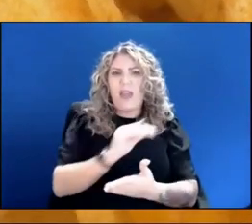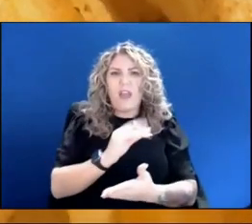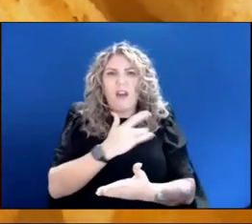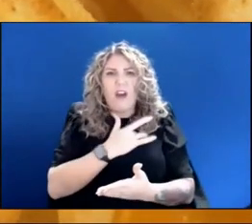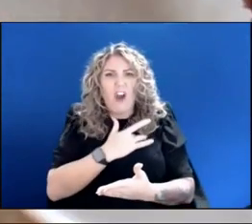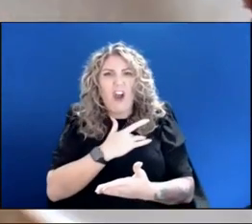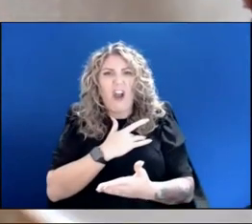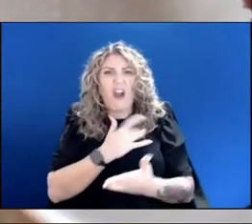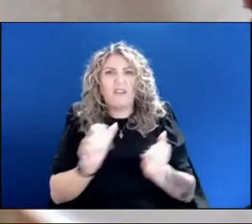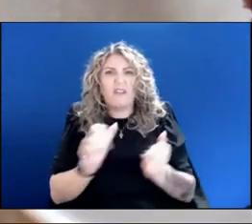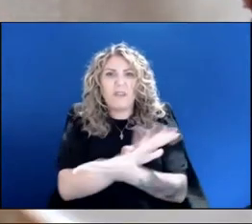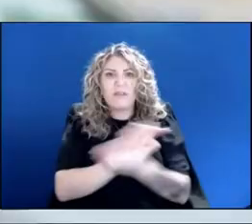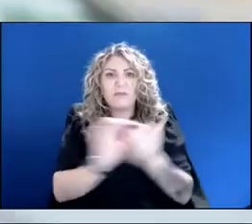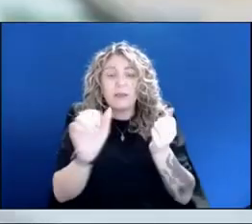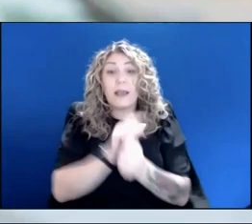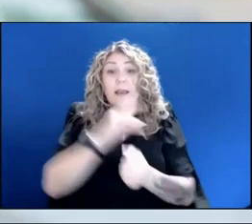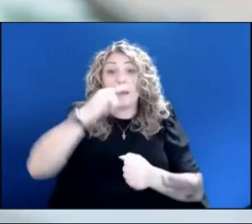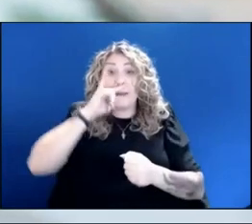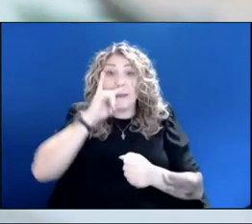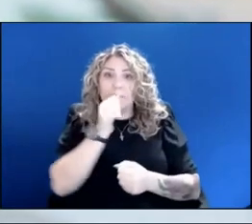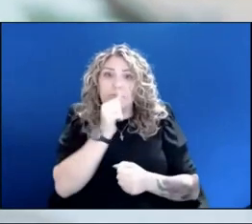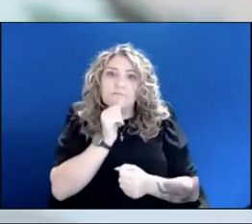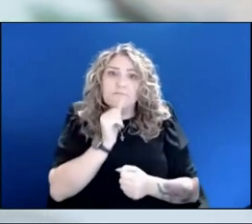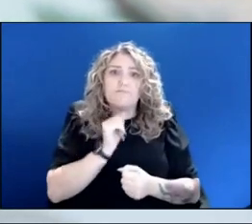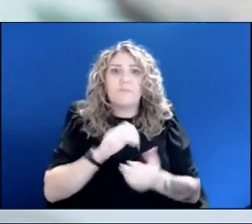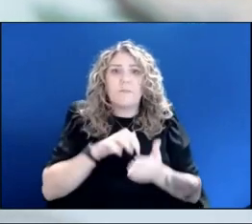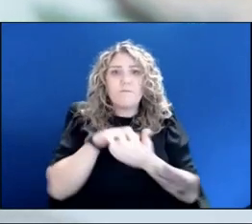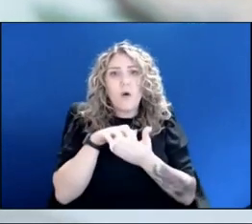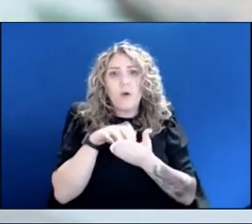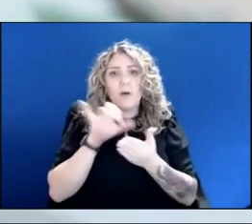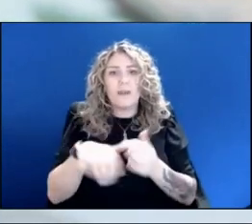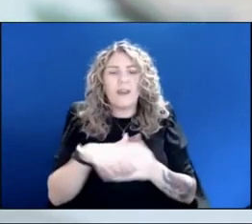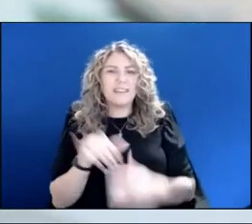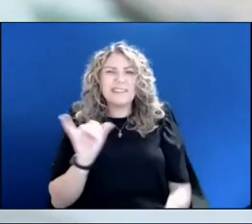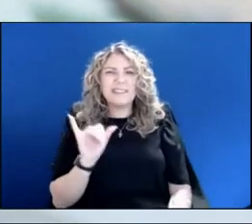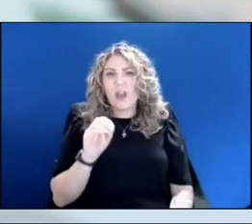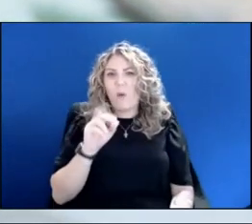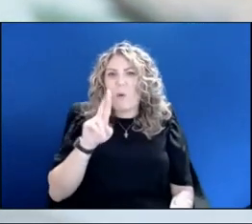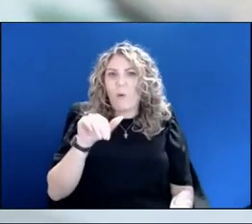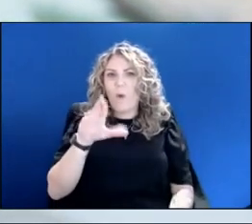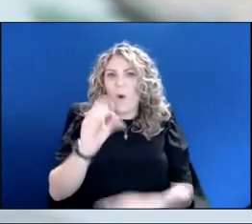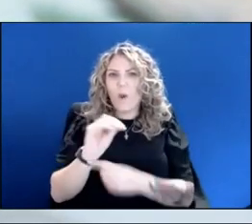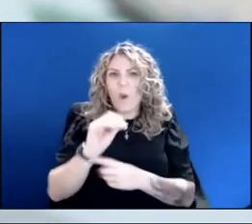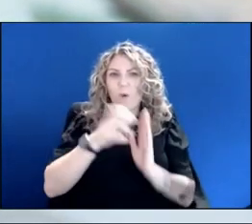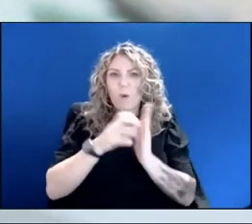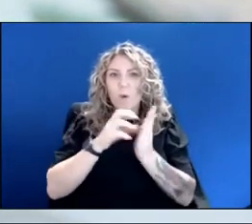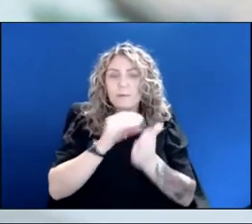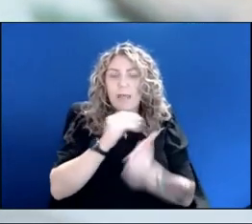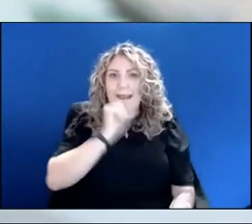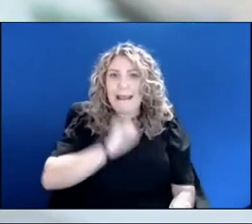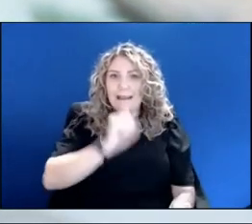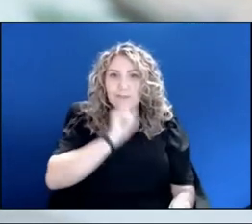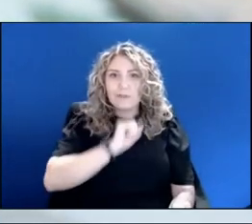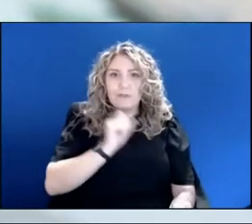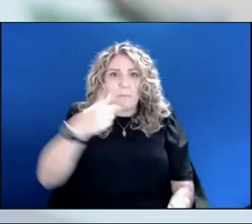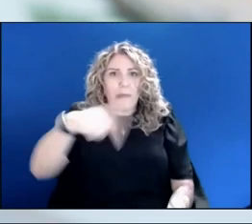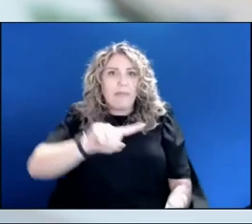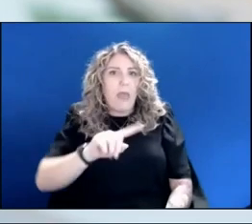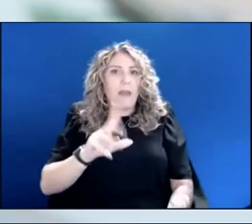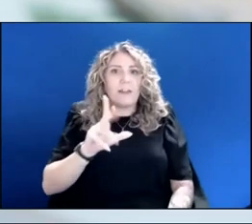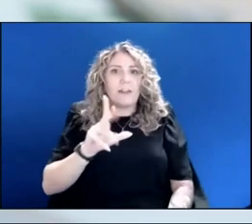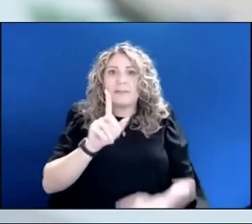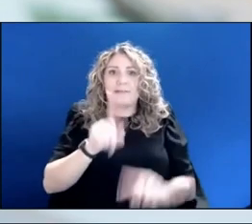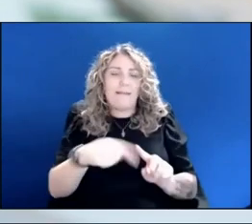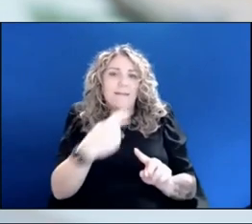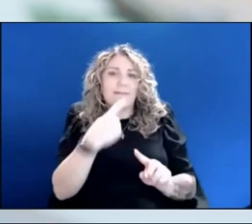vulnerable to this. It's like Oreo cookies, you know, and ice cream. They just can't say no. And they